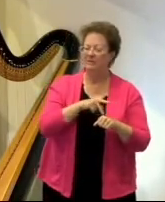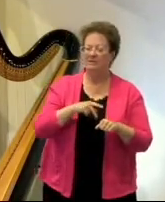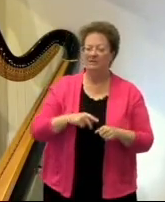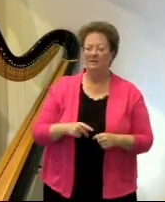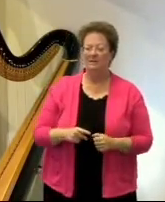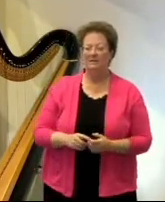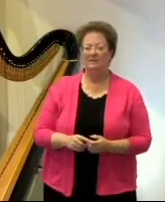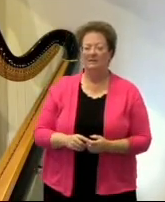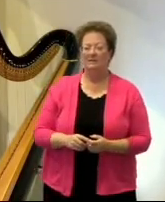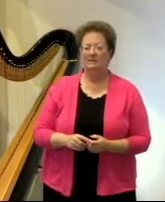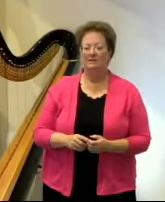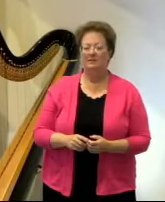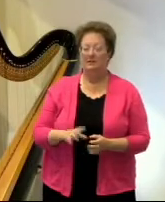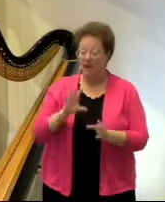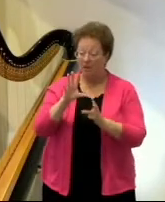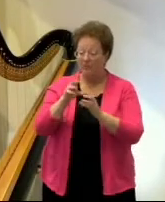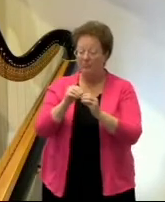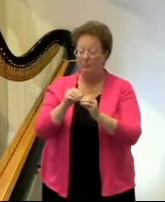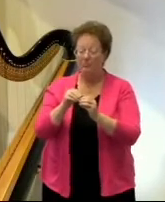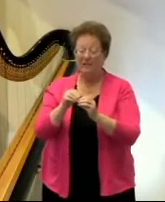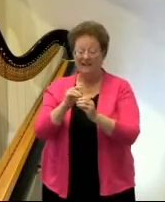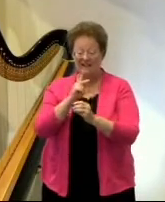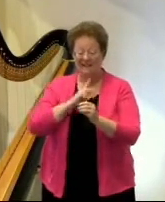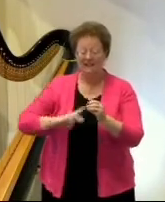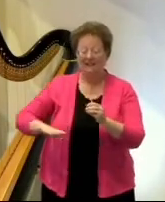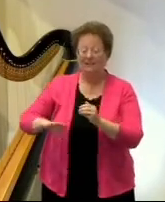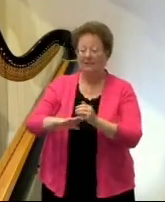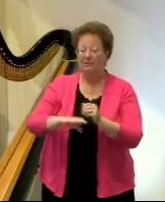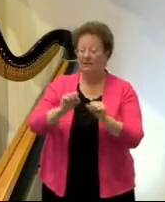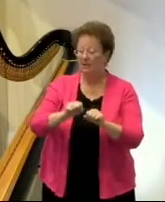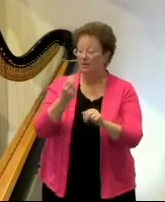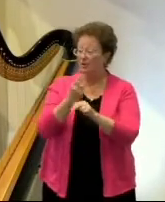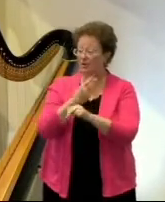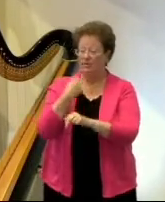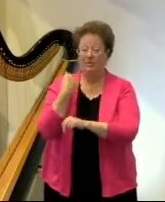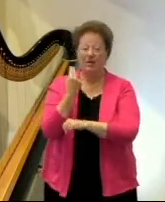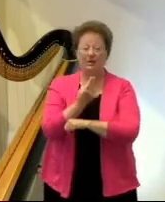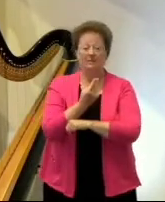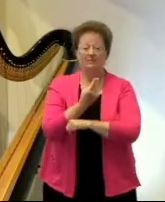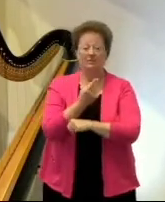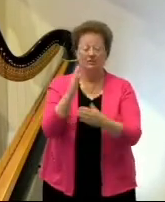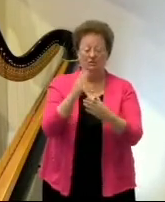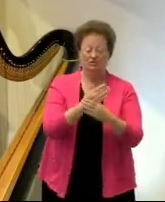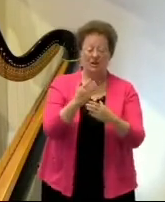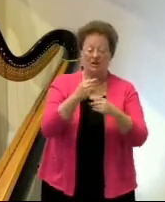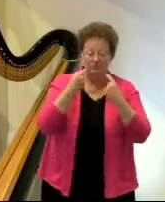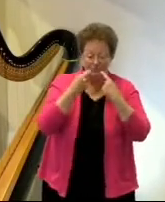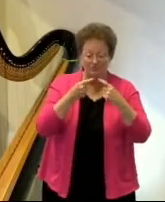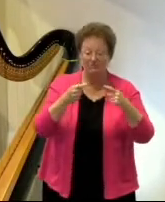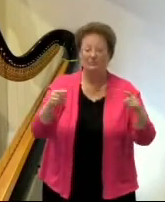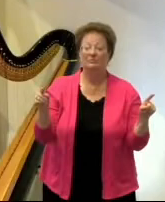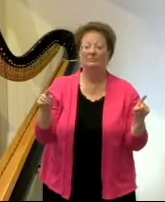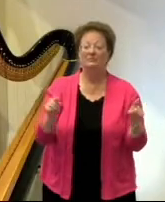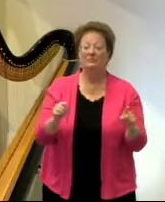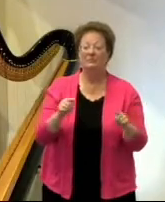his kingdom, he can certainly use people like you and me to extend his kingdom on